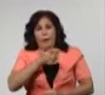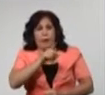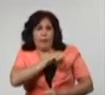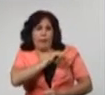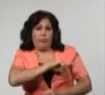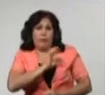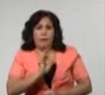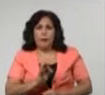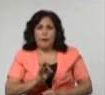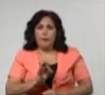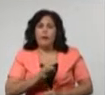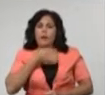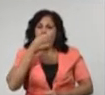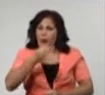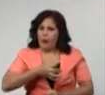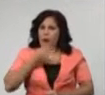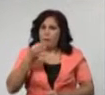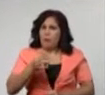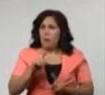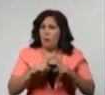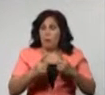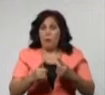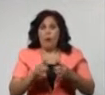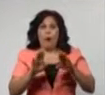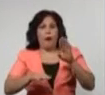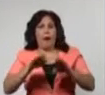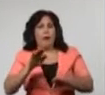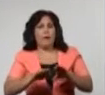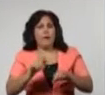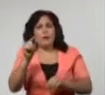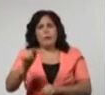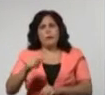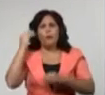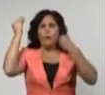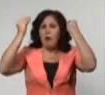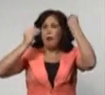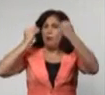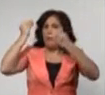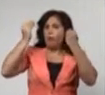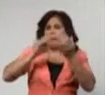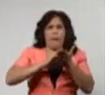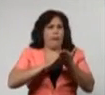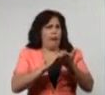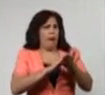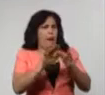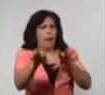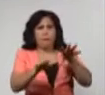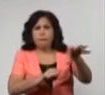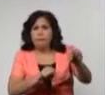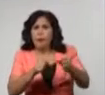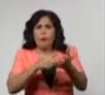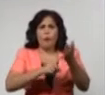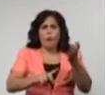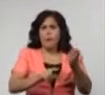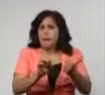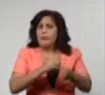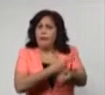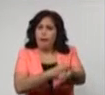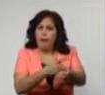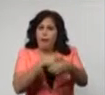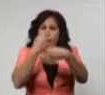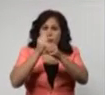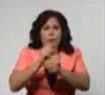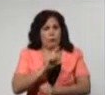0.13% of the total number of samples analyzed. I reiterate, this is the lowest